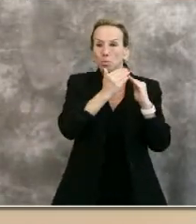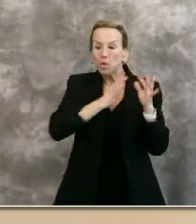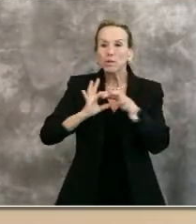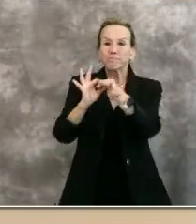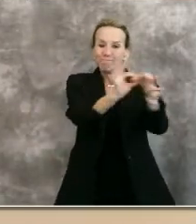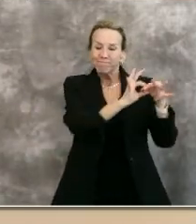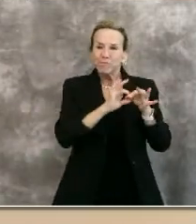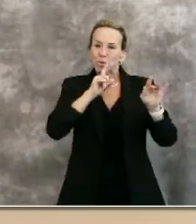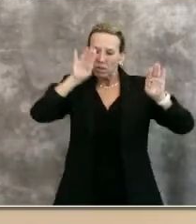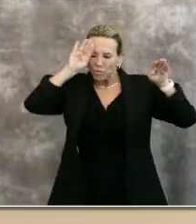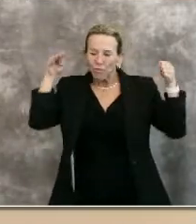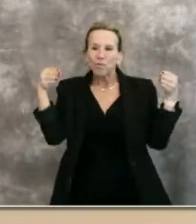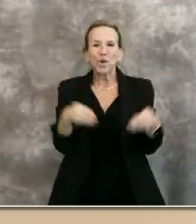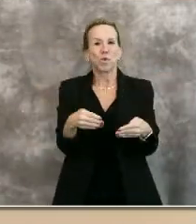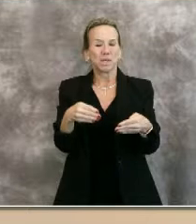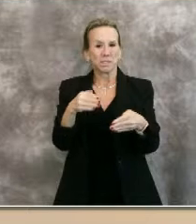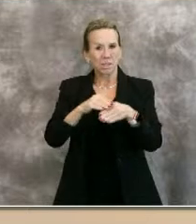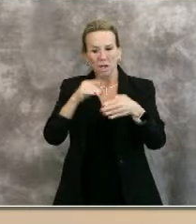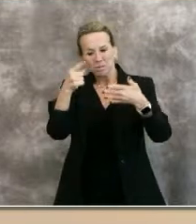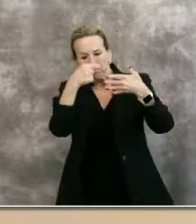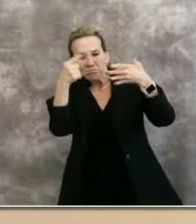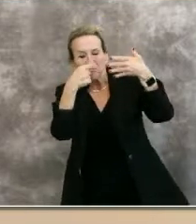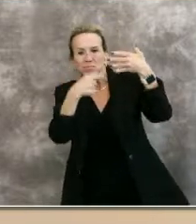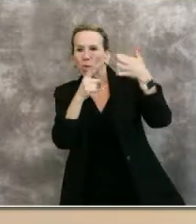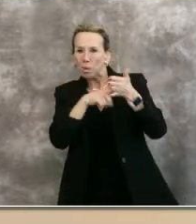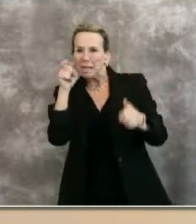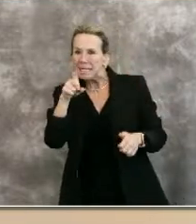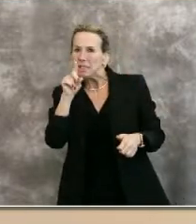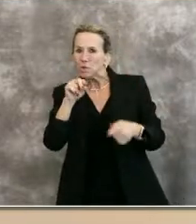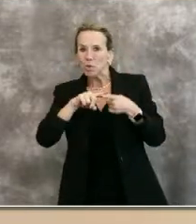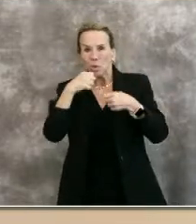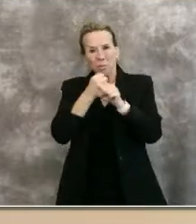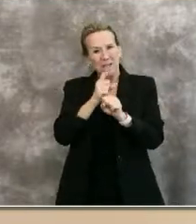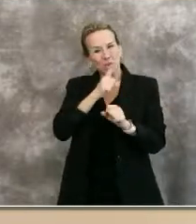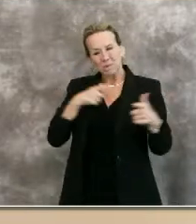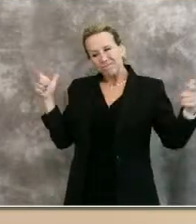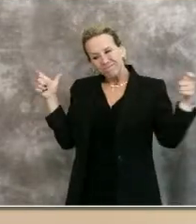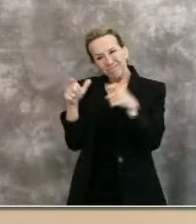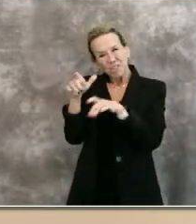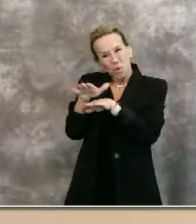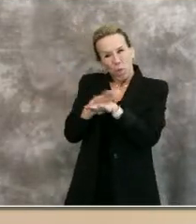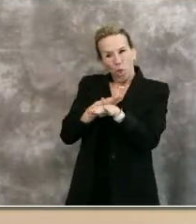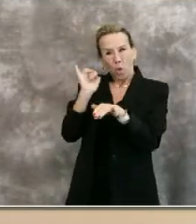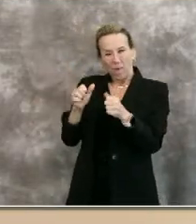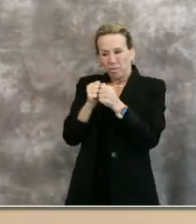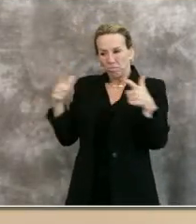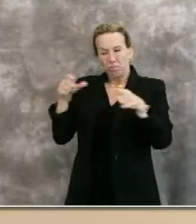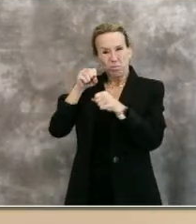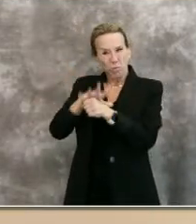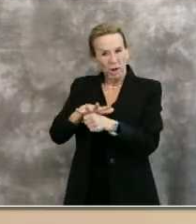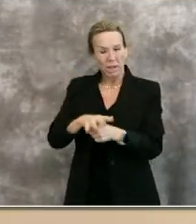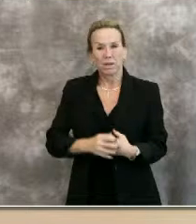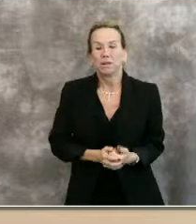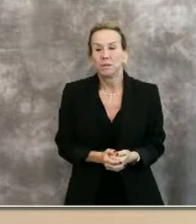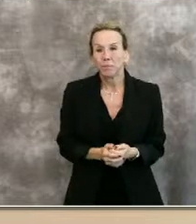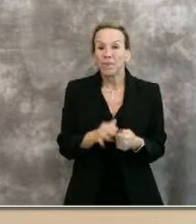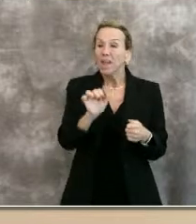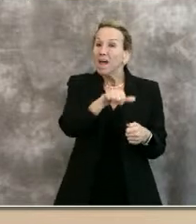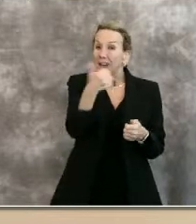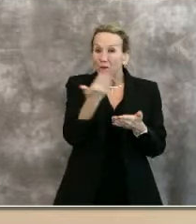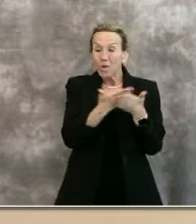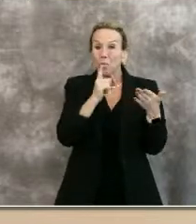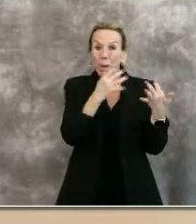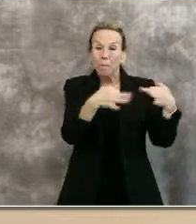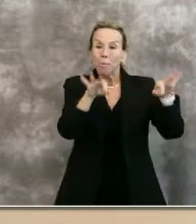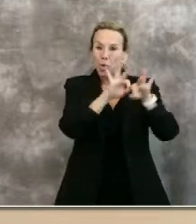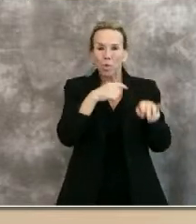efforts around all of the things that we need to do to slow the spread. Another part of that is recognizing the